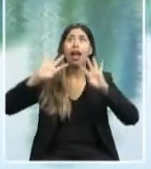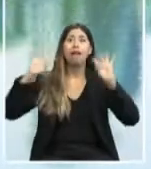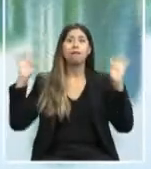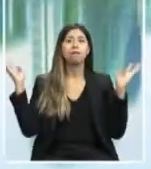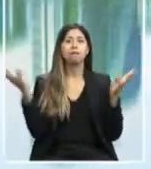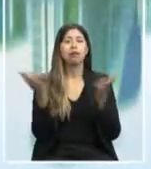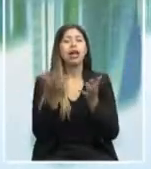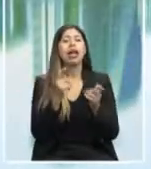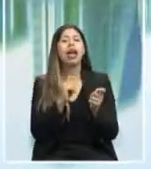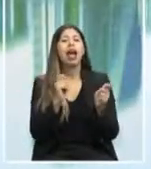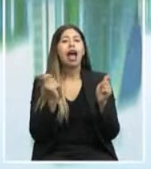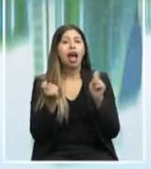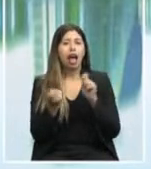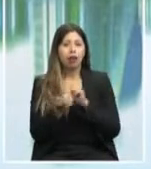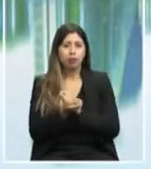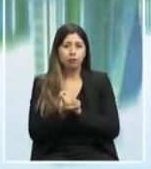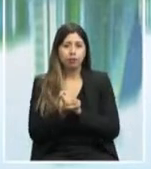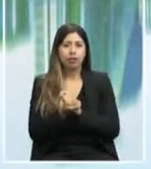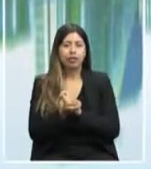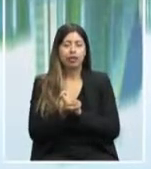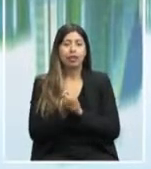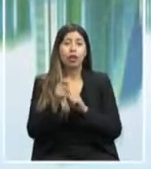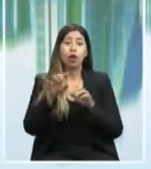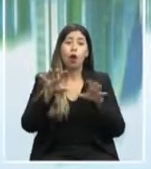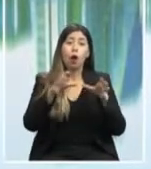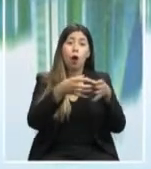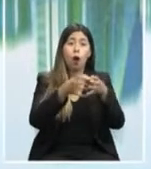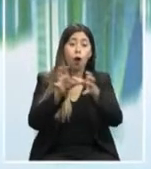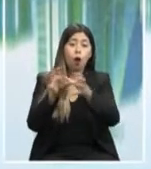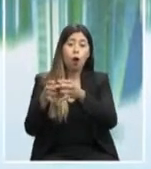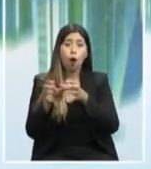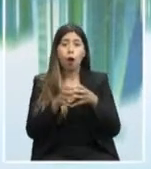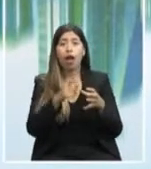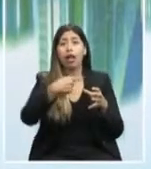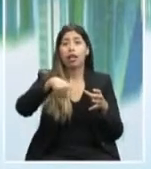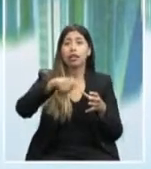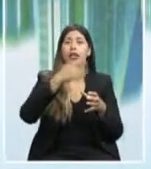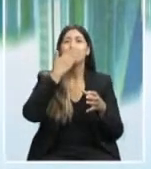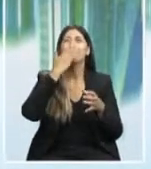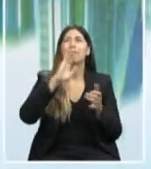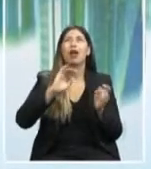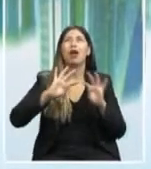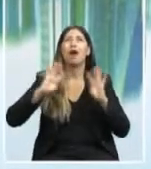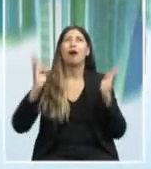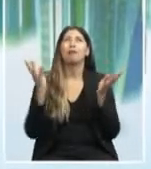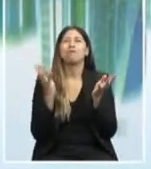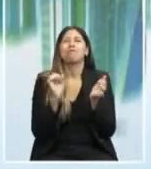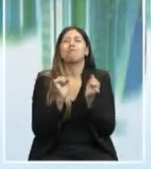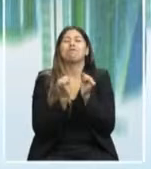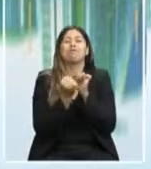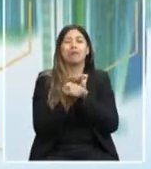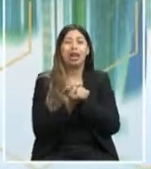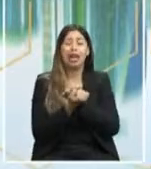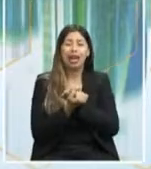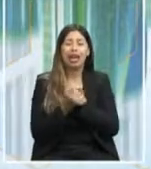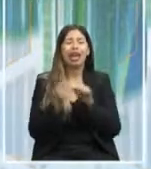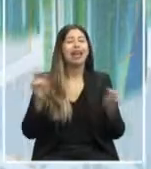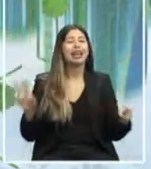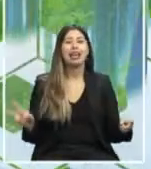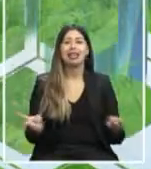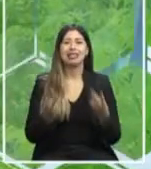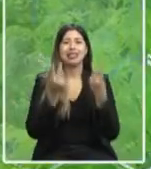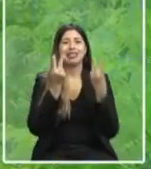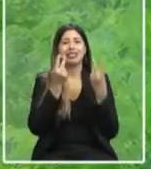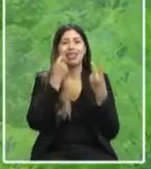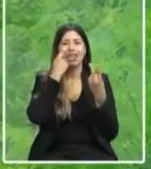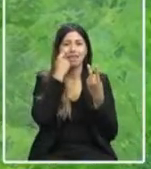better adapted to their surrounding will survive and have